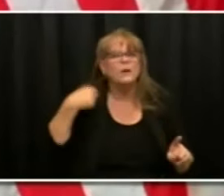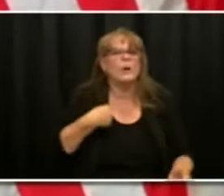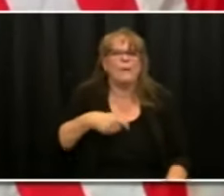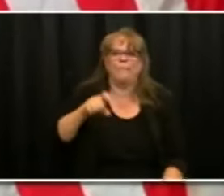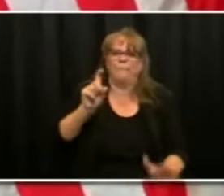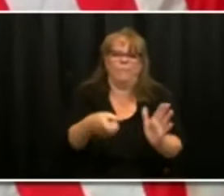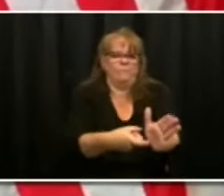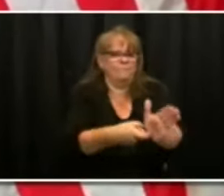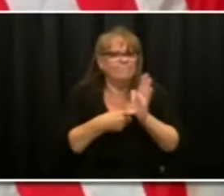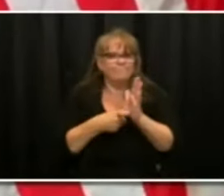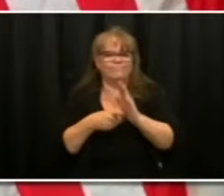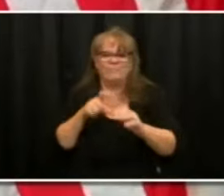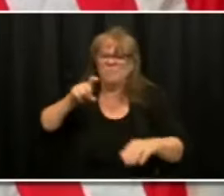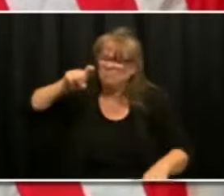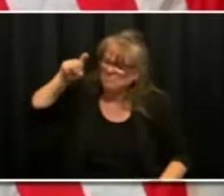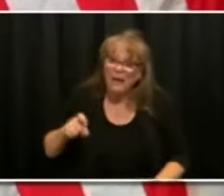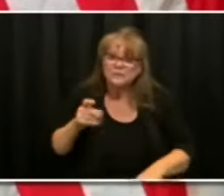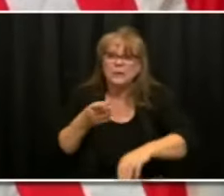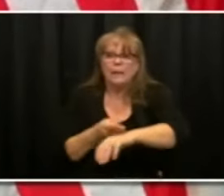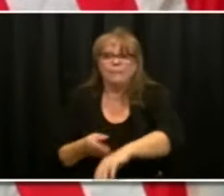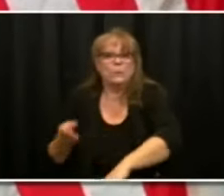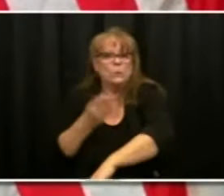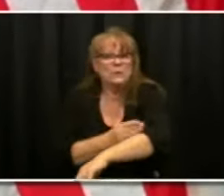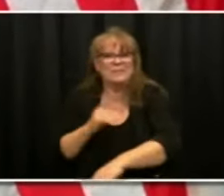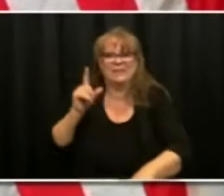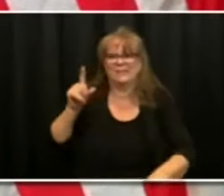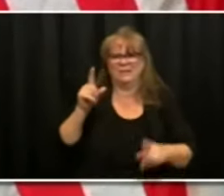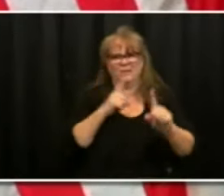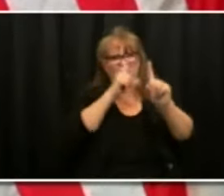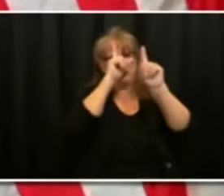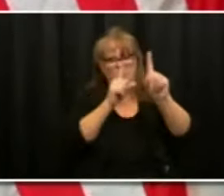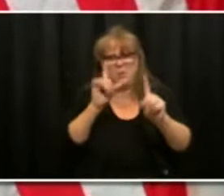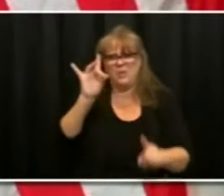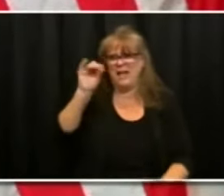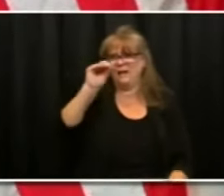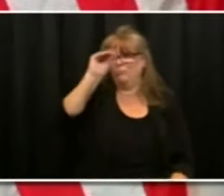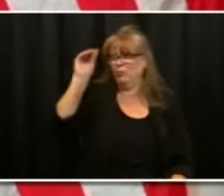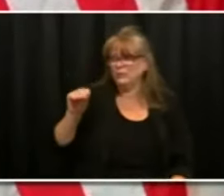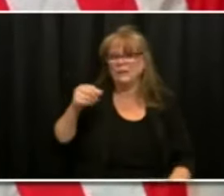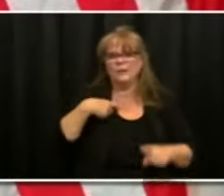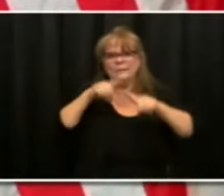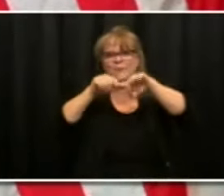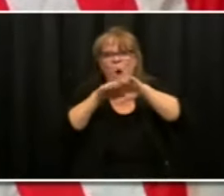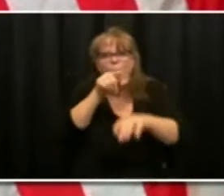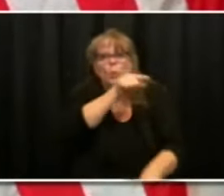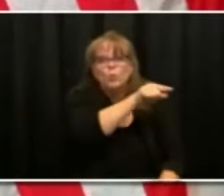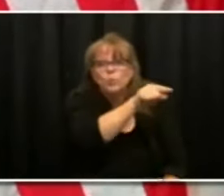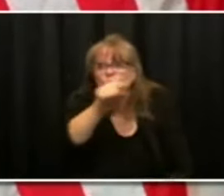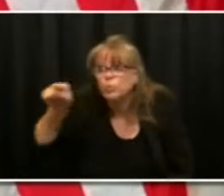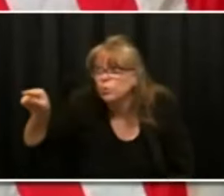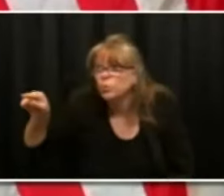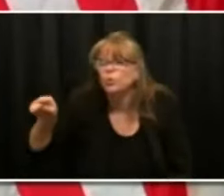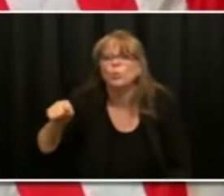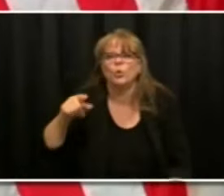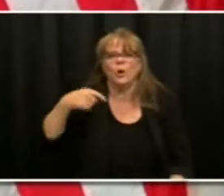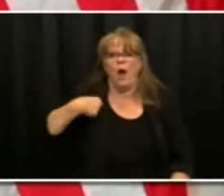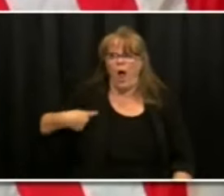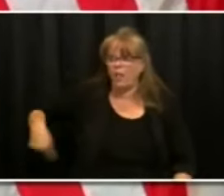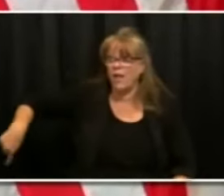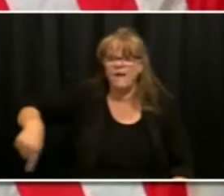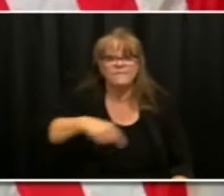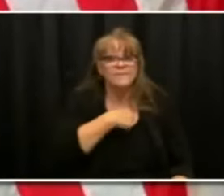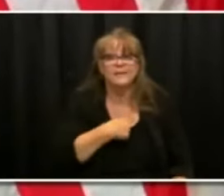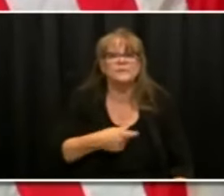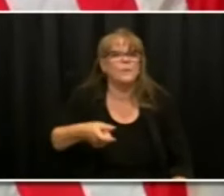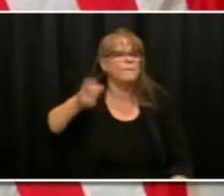factor of the choices people make, we need to do a better job. Not everybody is watching me talk, or if you are,